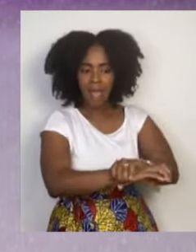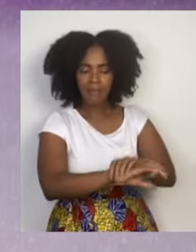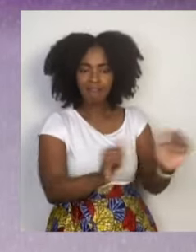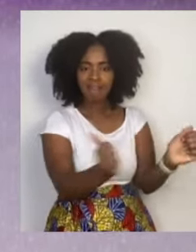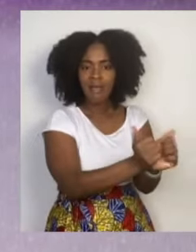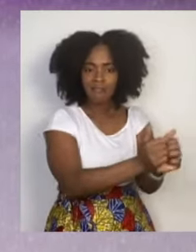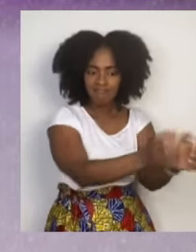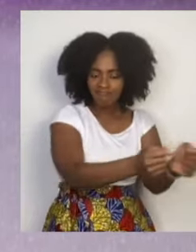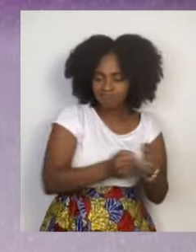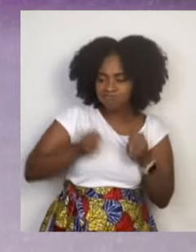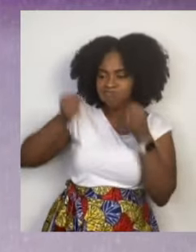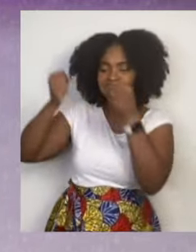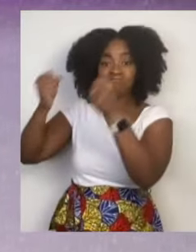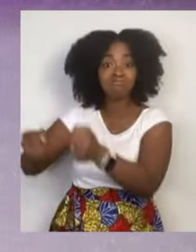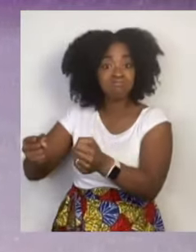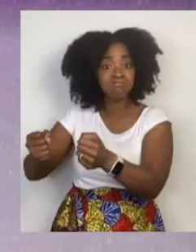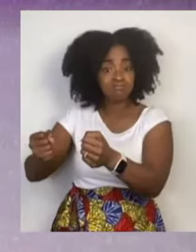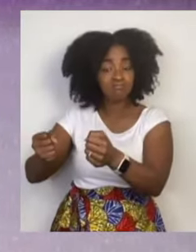So they are in